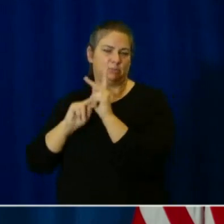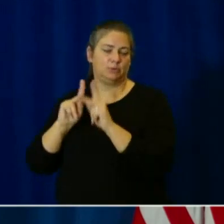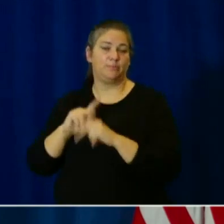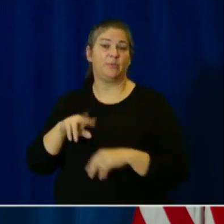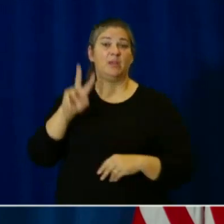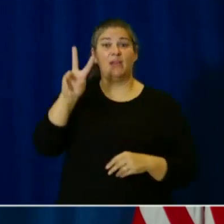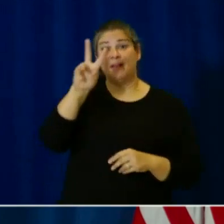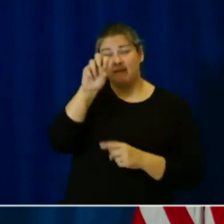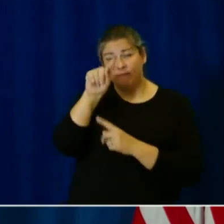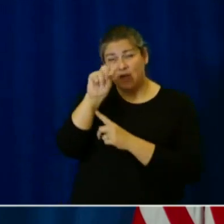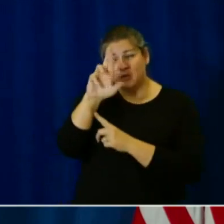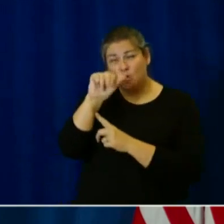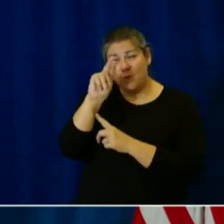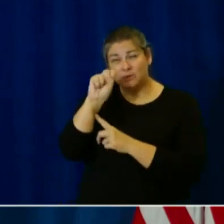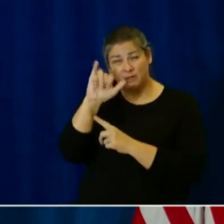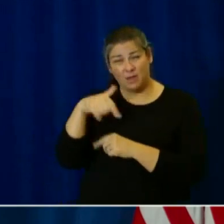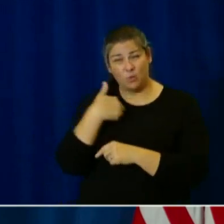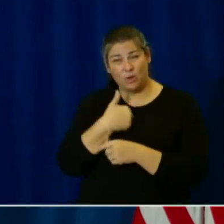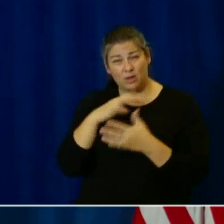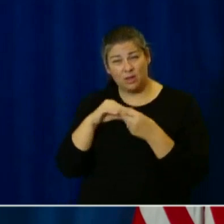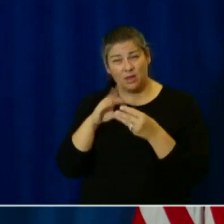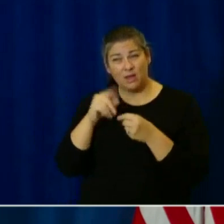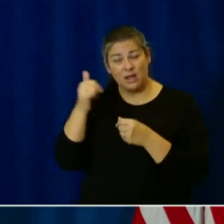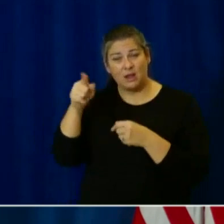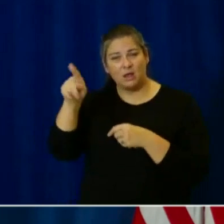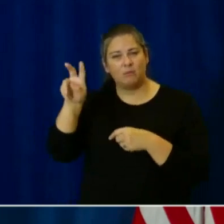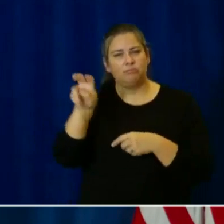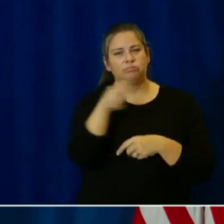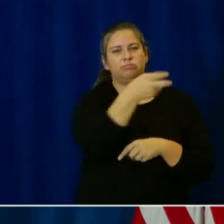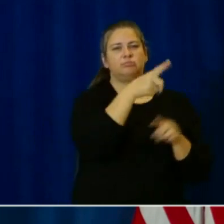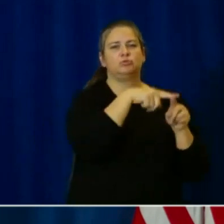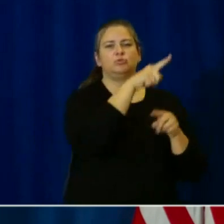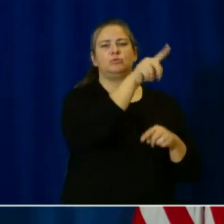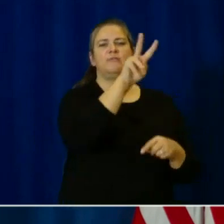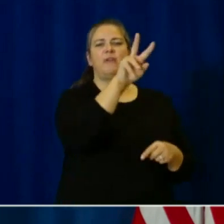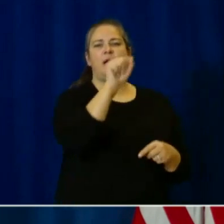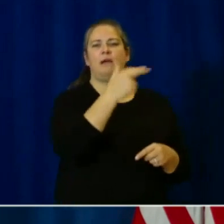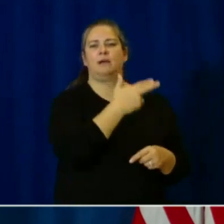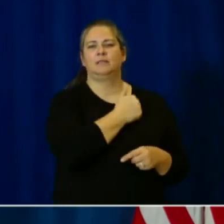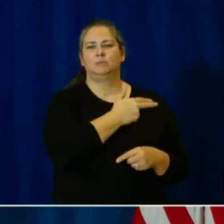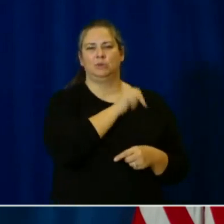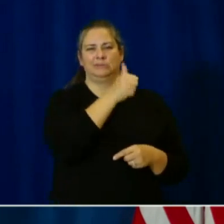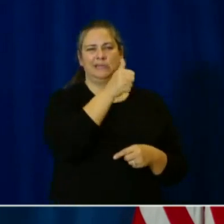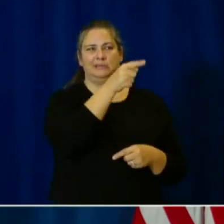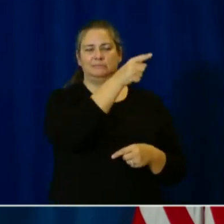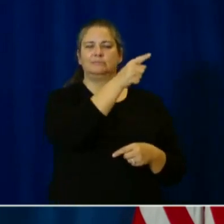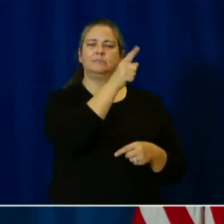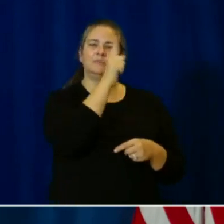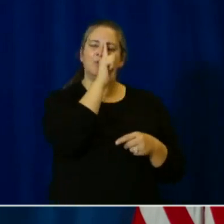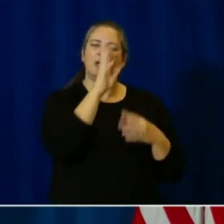veterans that we talked about are currently at the VA getting the extra care that they need.